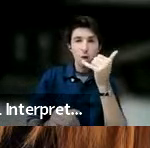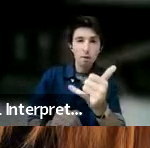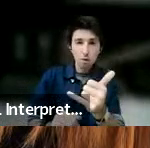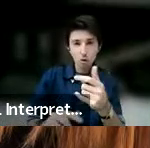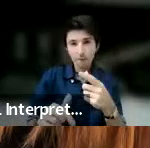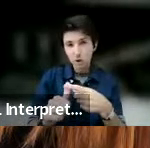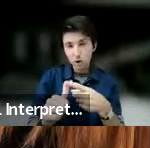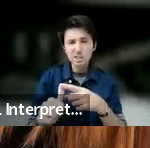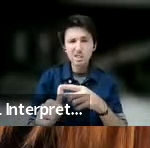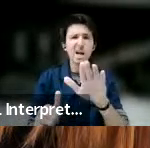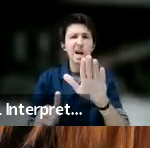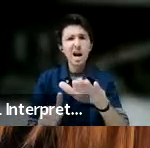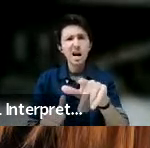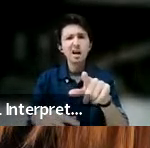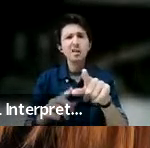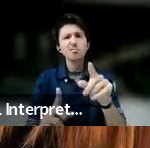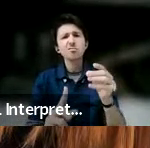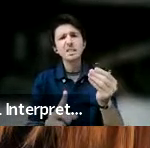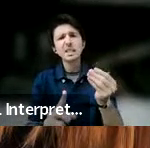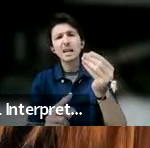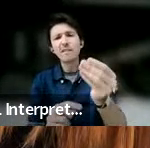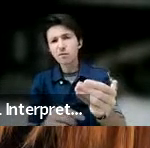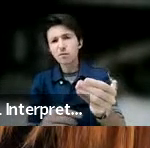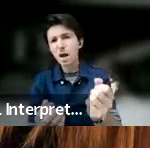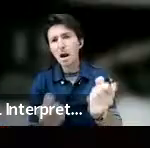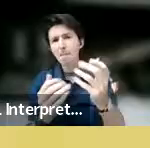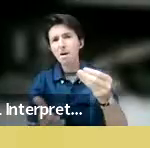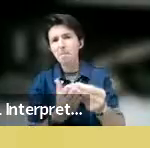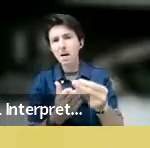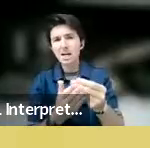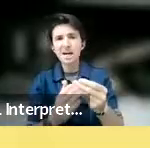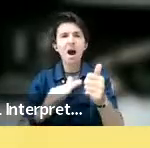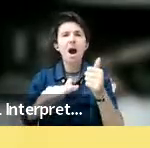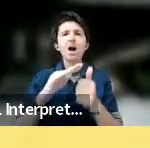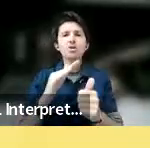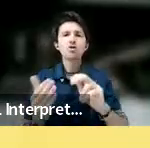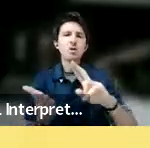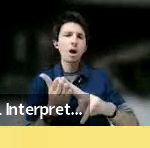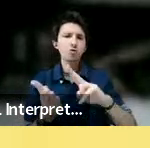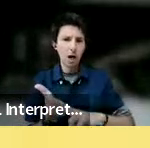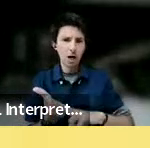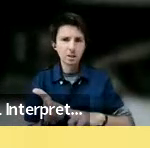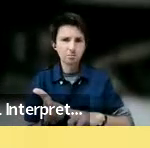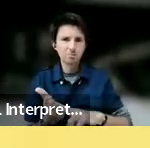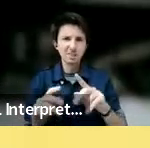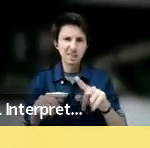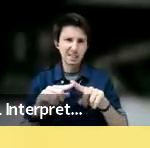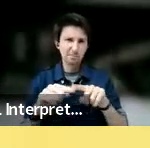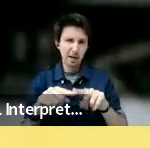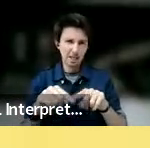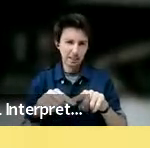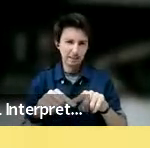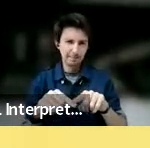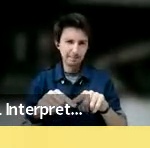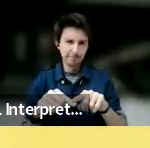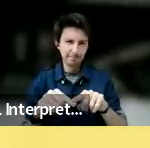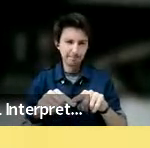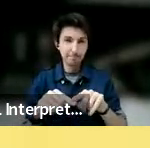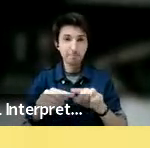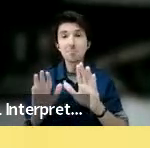contract. Now we're going to talk a little bit about wardrobe allowances and the rules surrounding